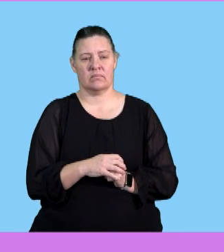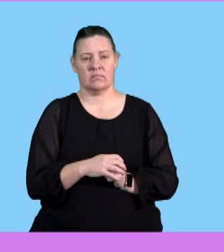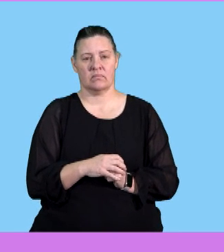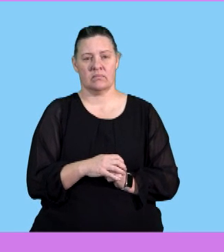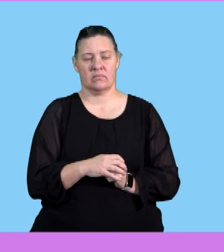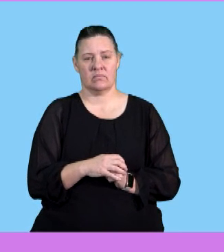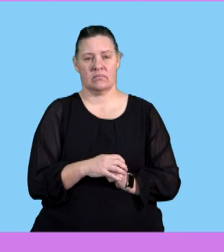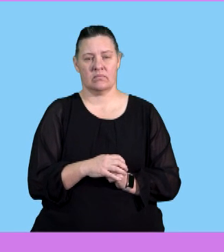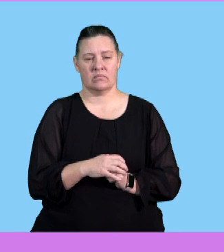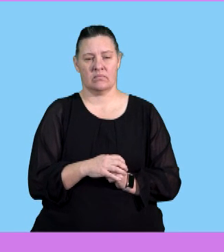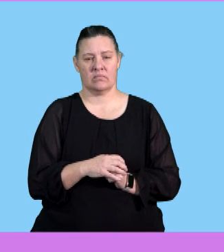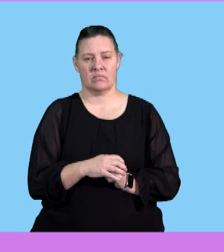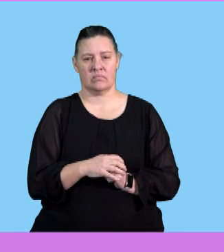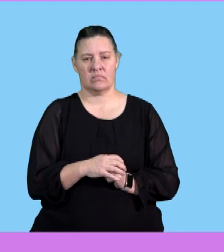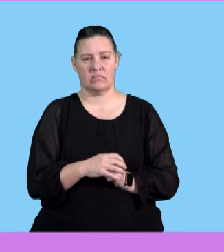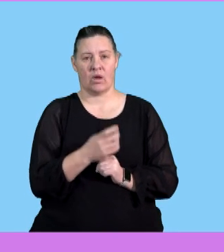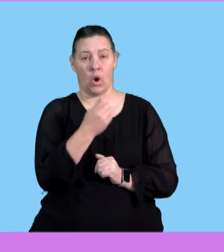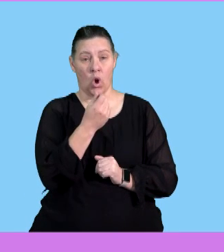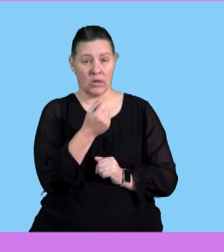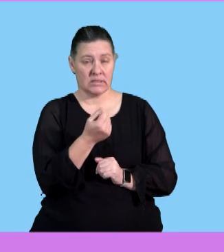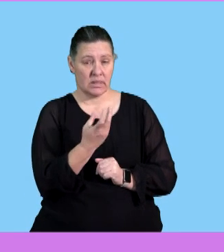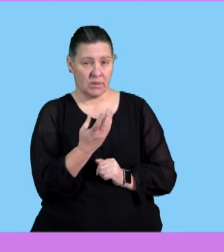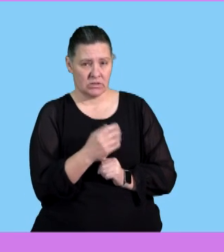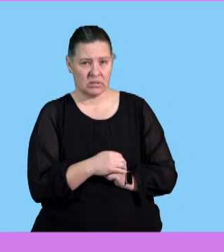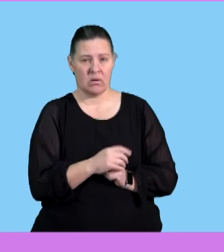rand, they cost